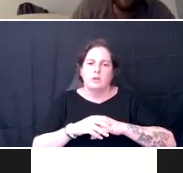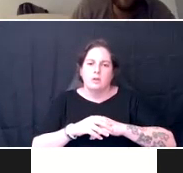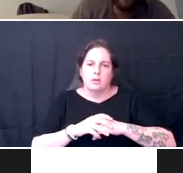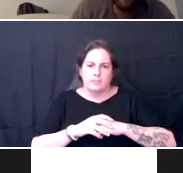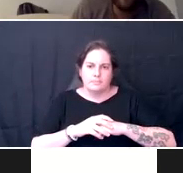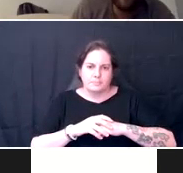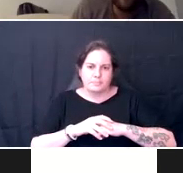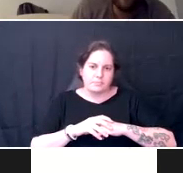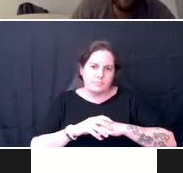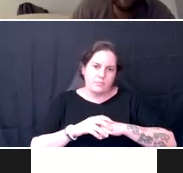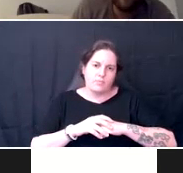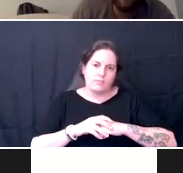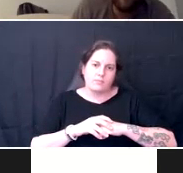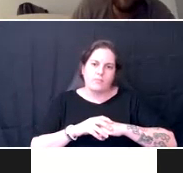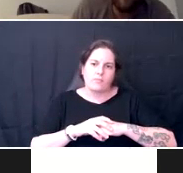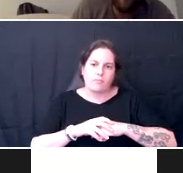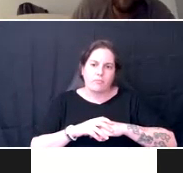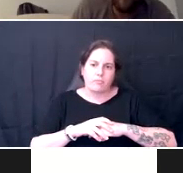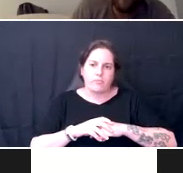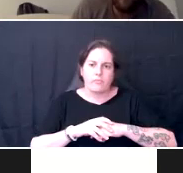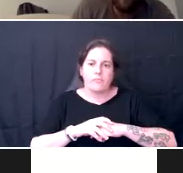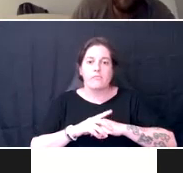9.8 divided by 2. So